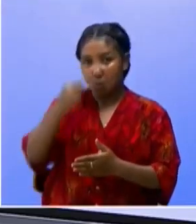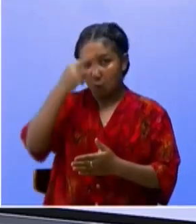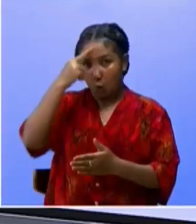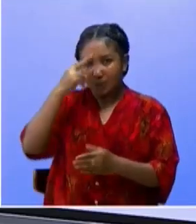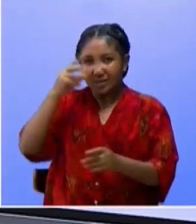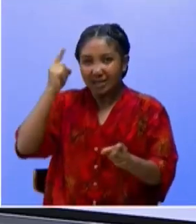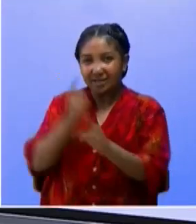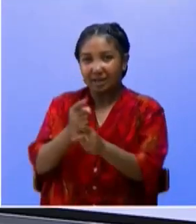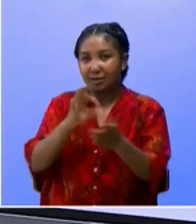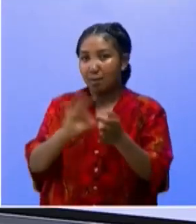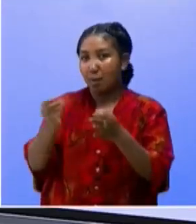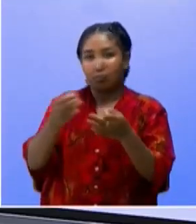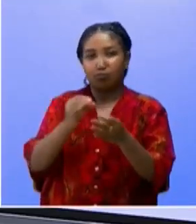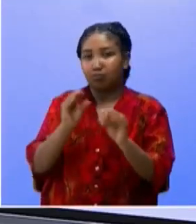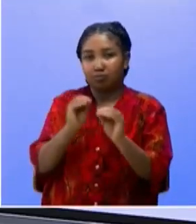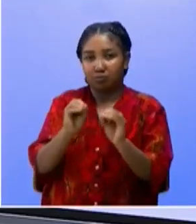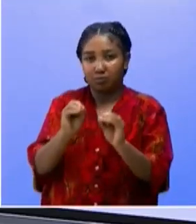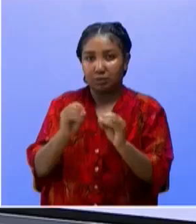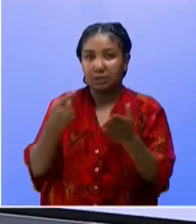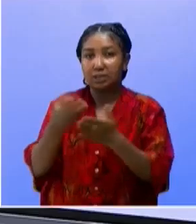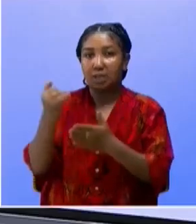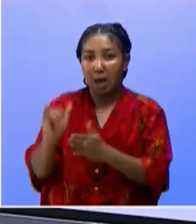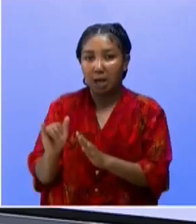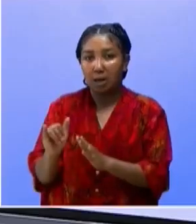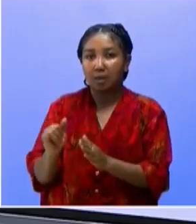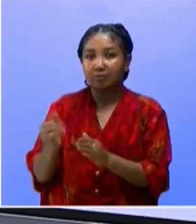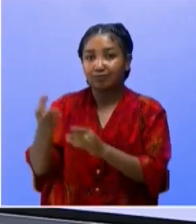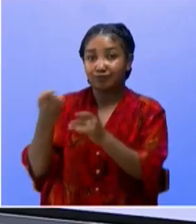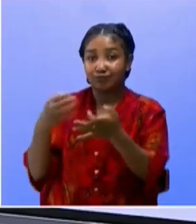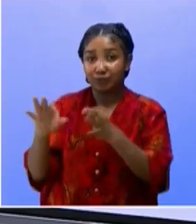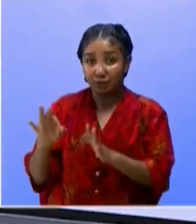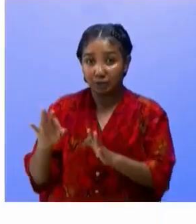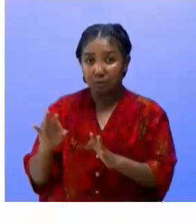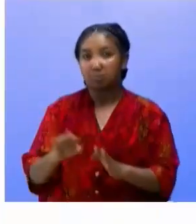the exact number, all right? These are, as we mentioned